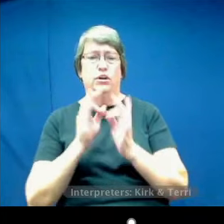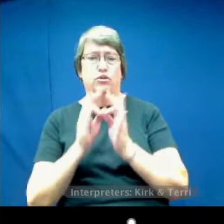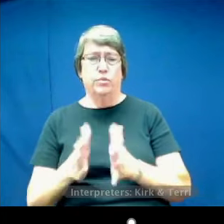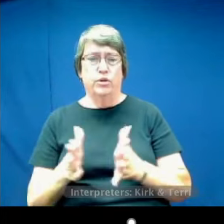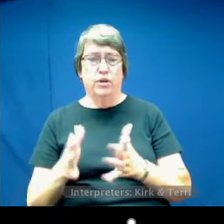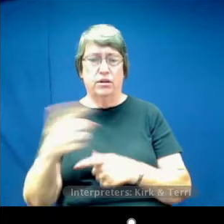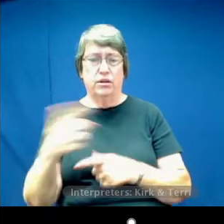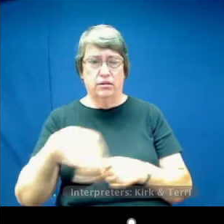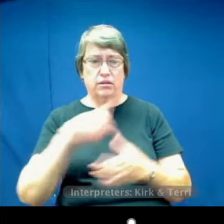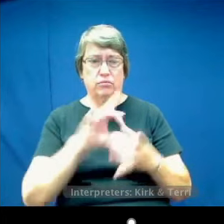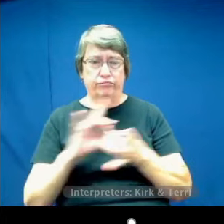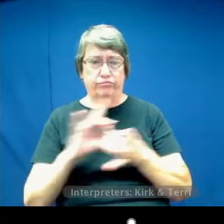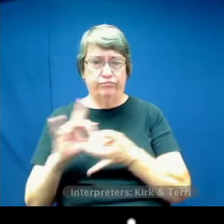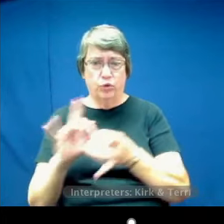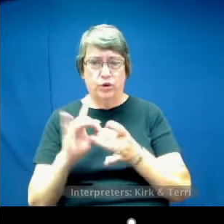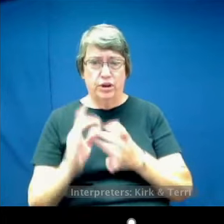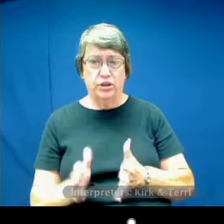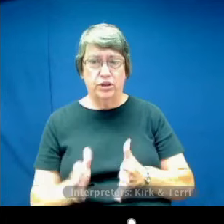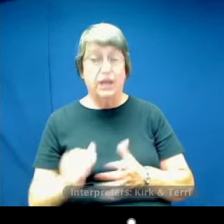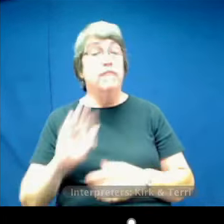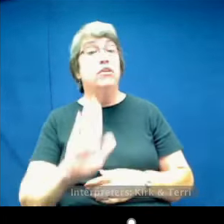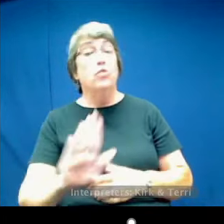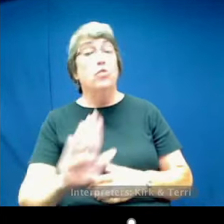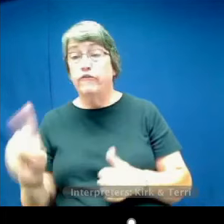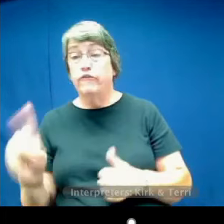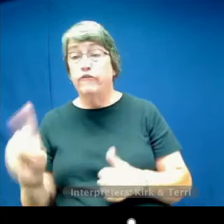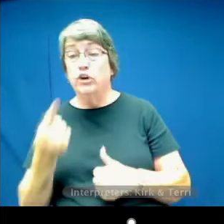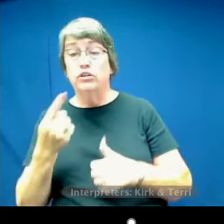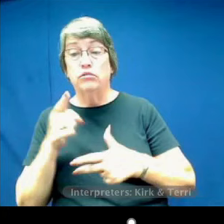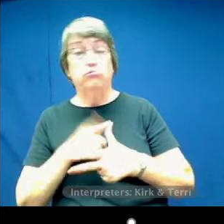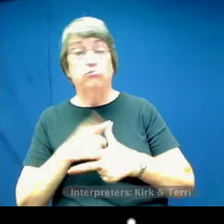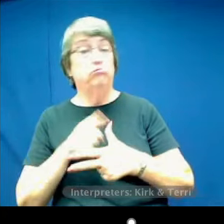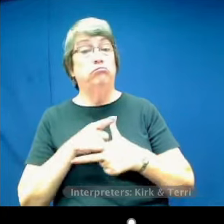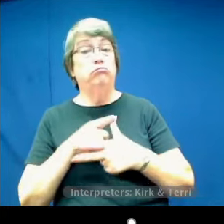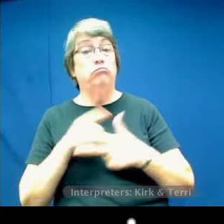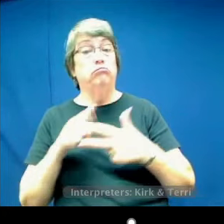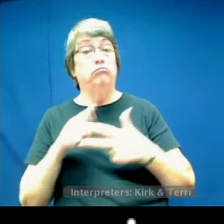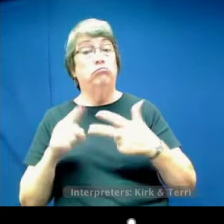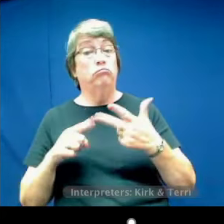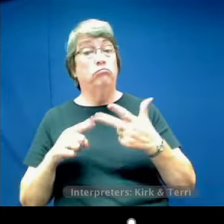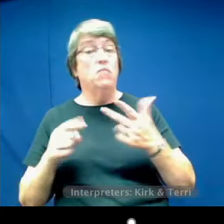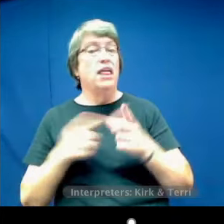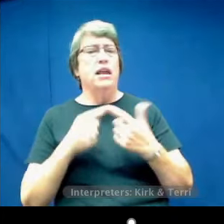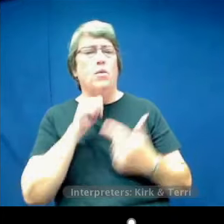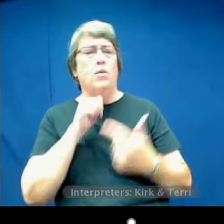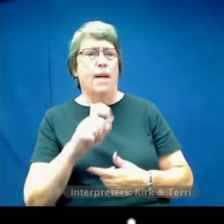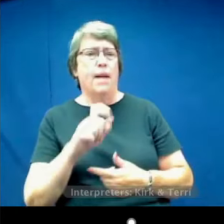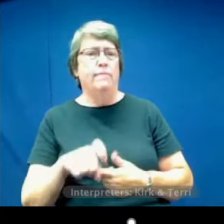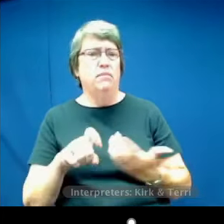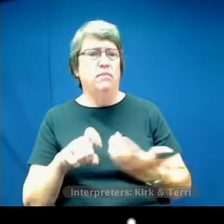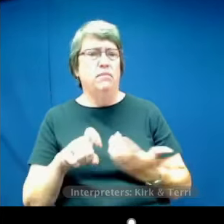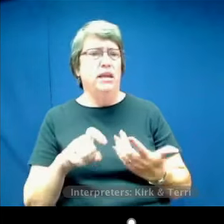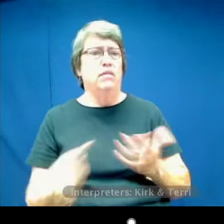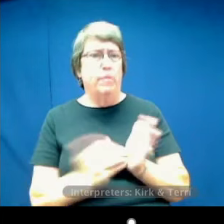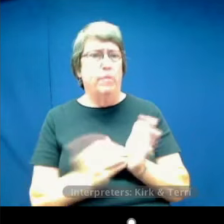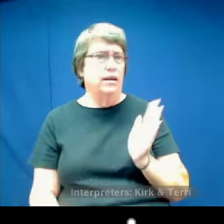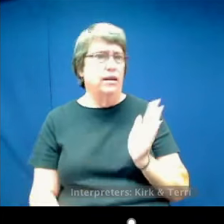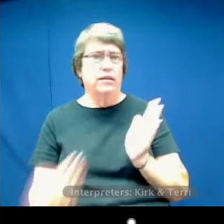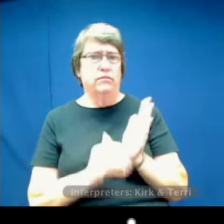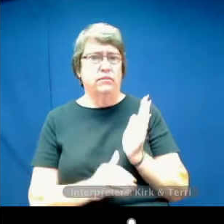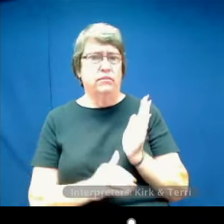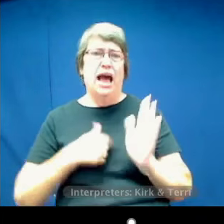If this is the first one for you, then this will not be repetitive. I need to apologize to my